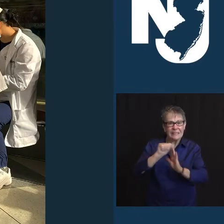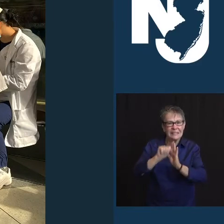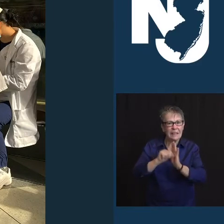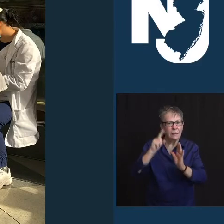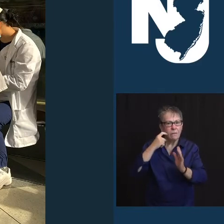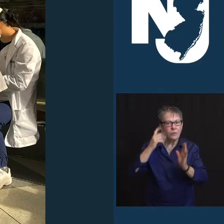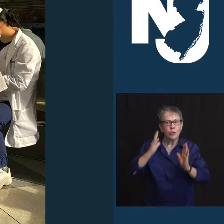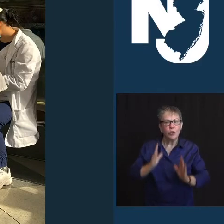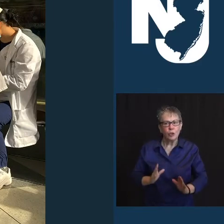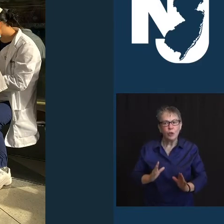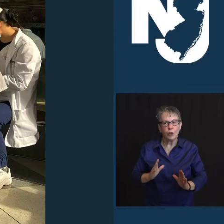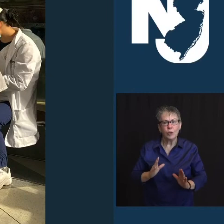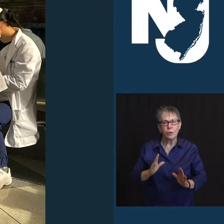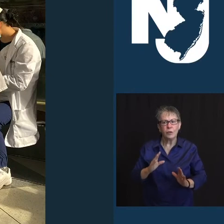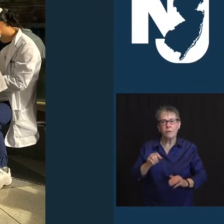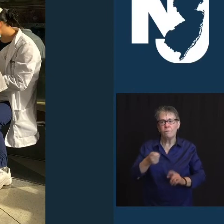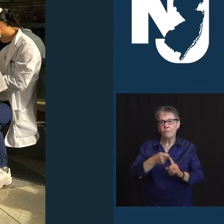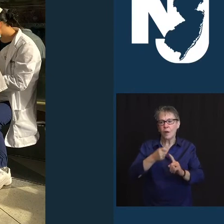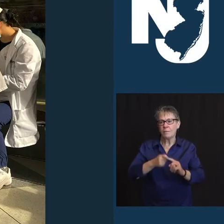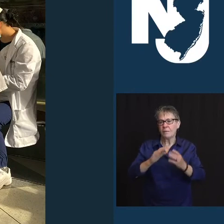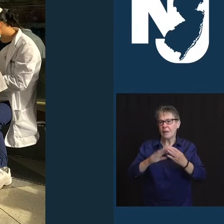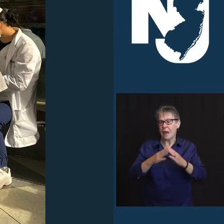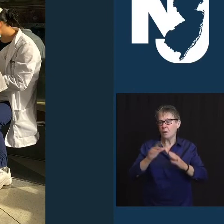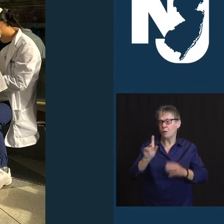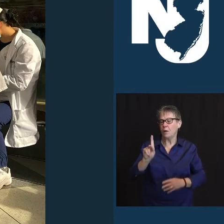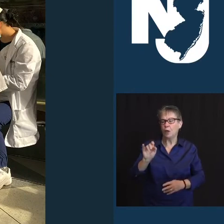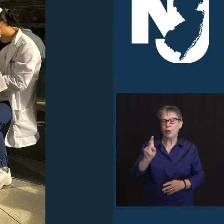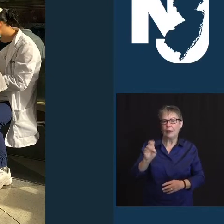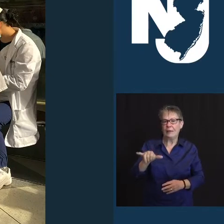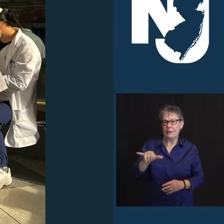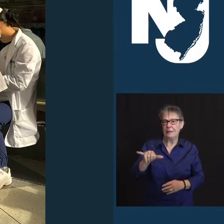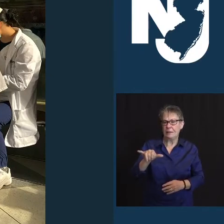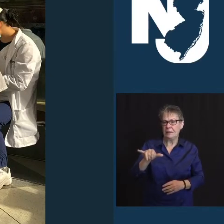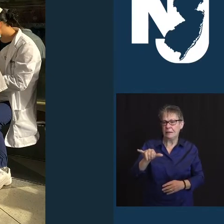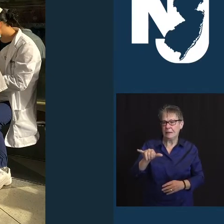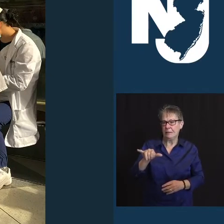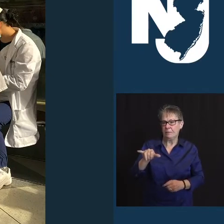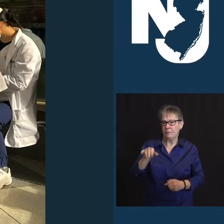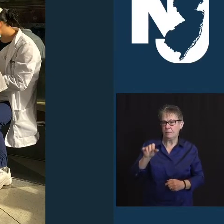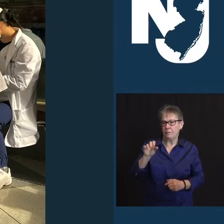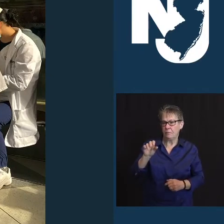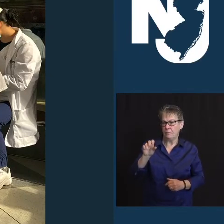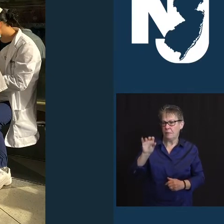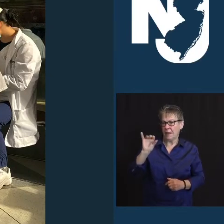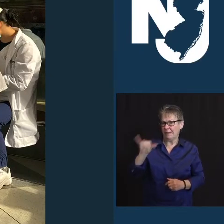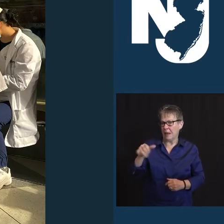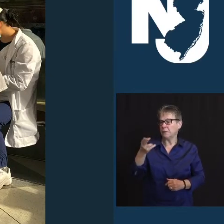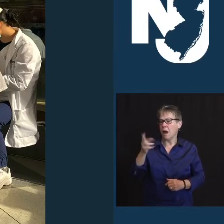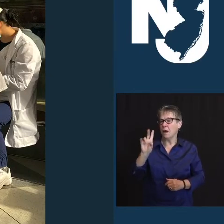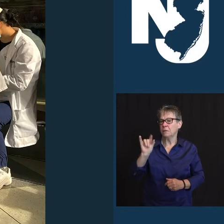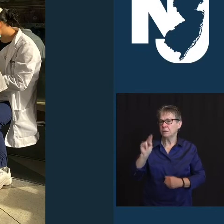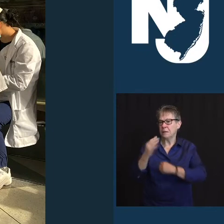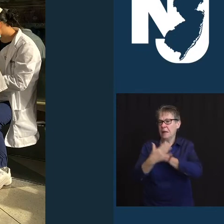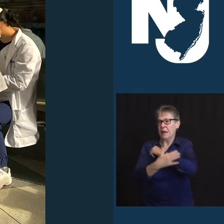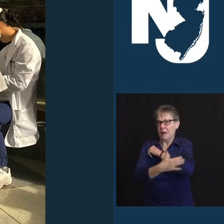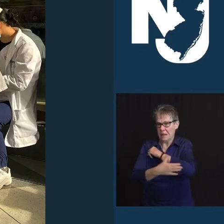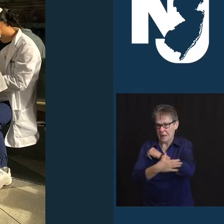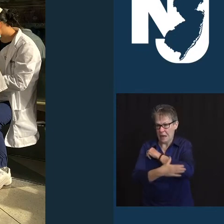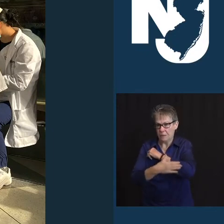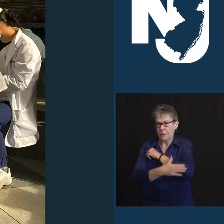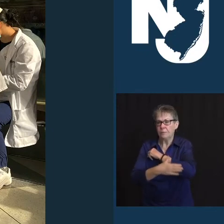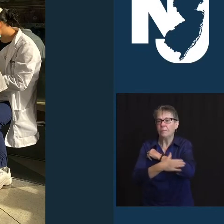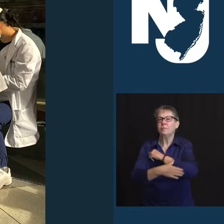County Vaccine Clinic that has been set up there and to look on as several Hudson County residents get their vaccinations.